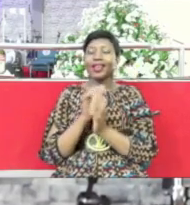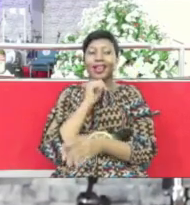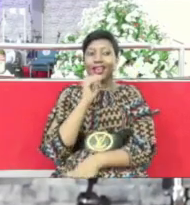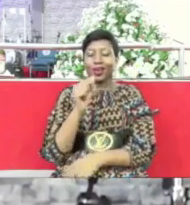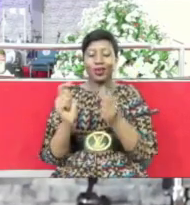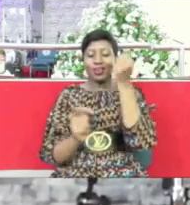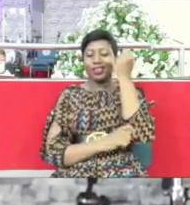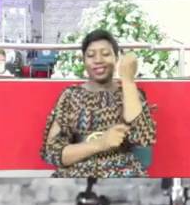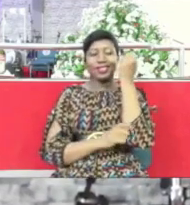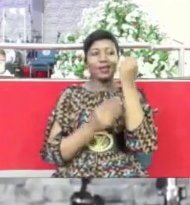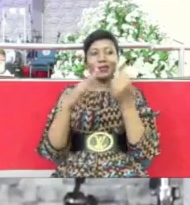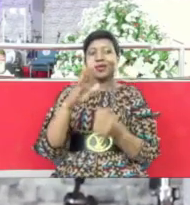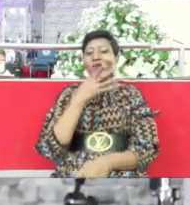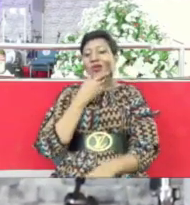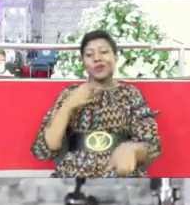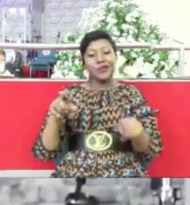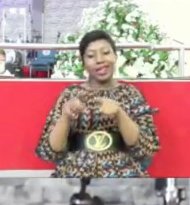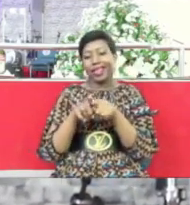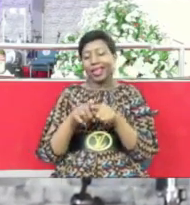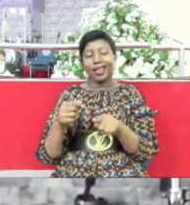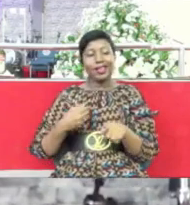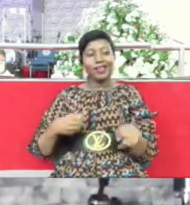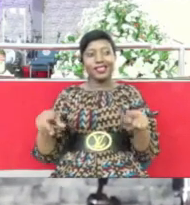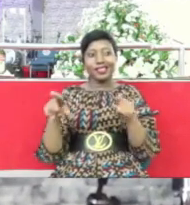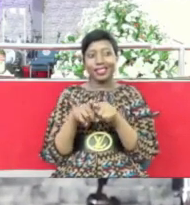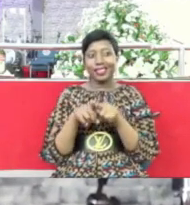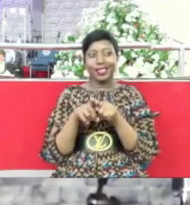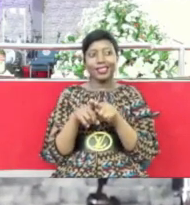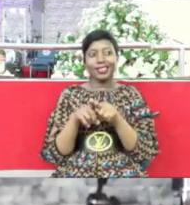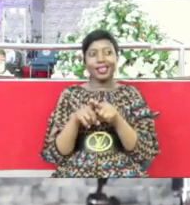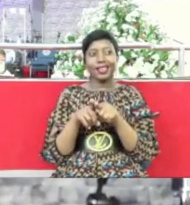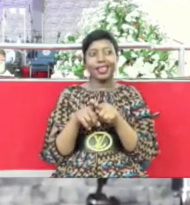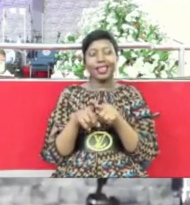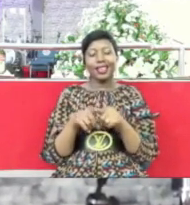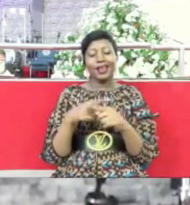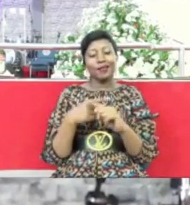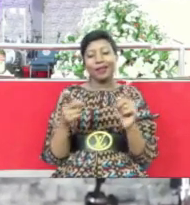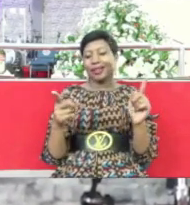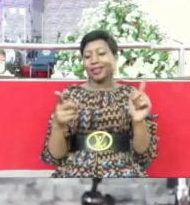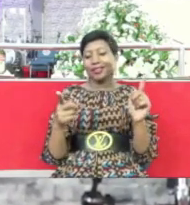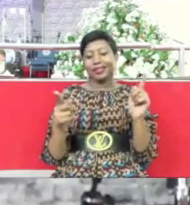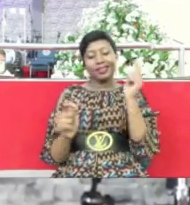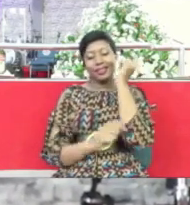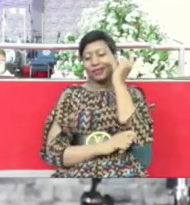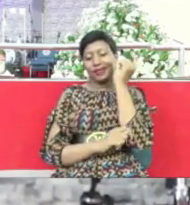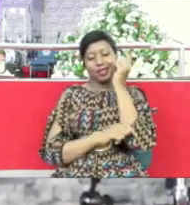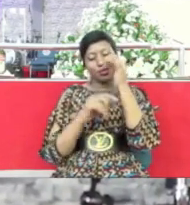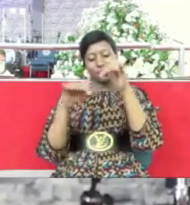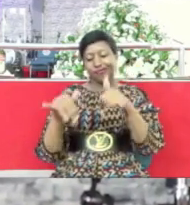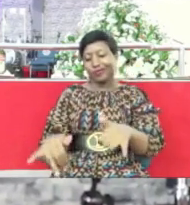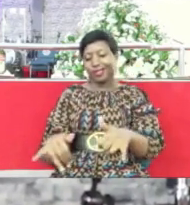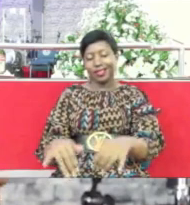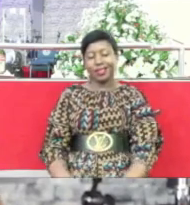And your sister too. So mjaribu ndugu yako. But it is a temptation still. Lakini jaribu hili. Can I ask all the